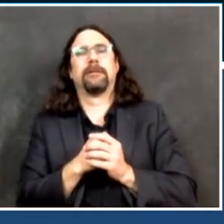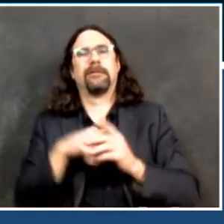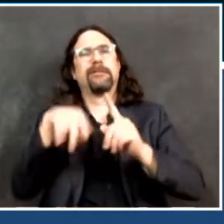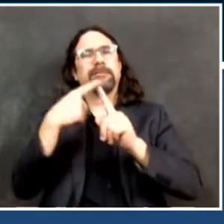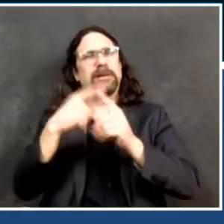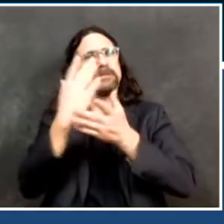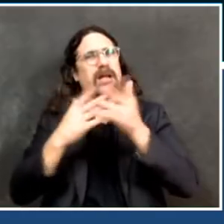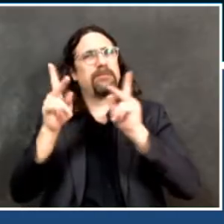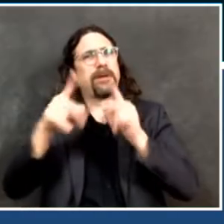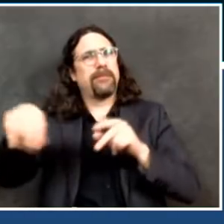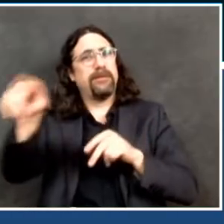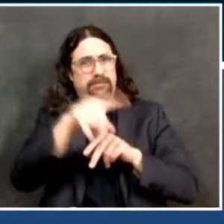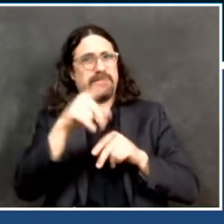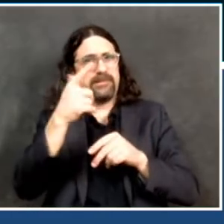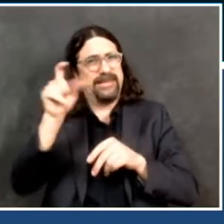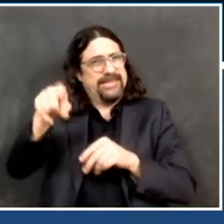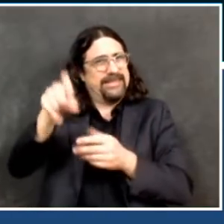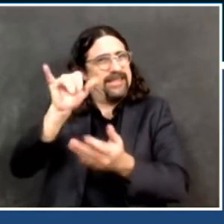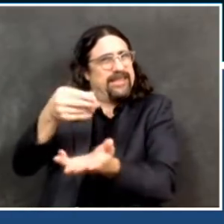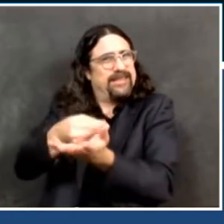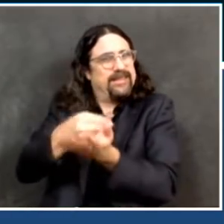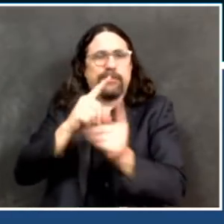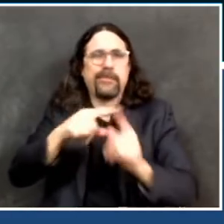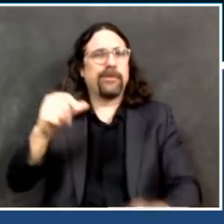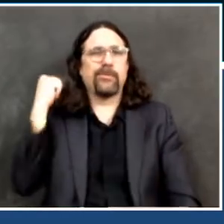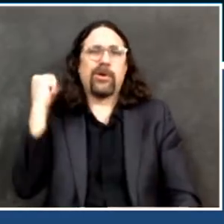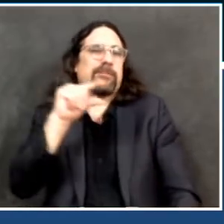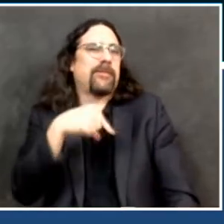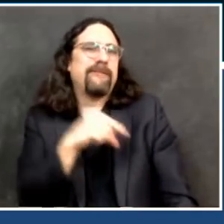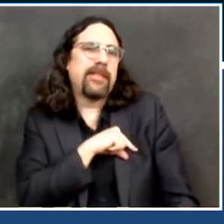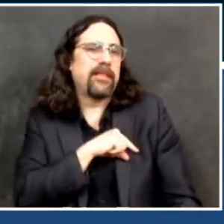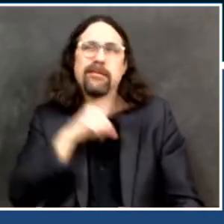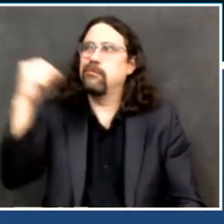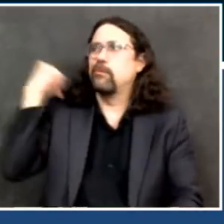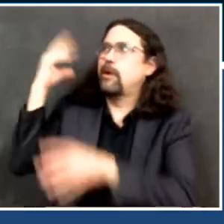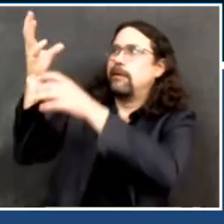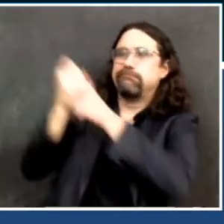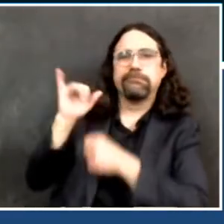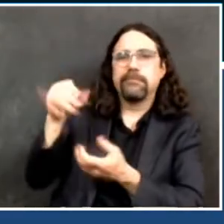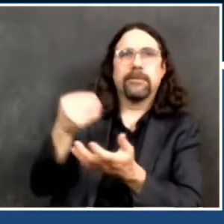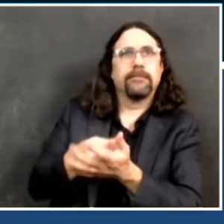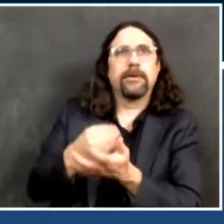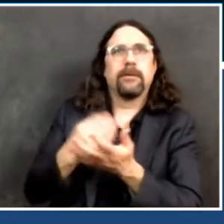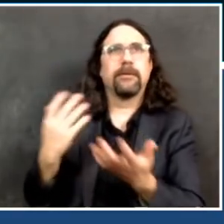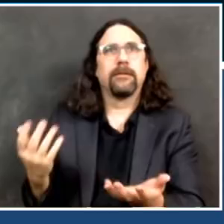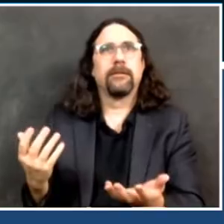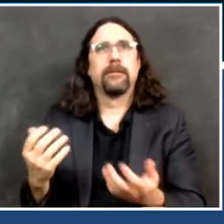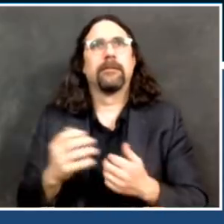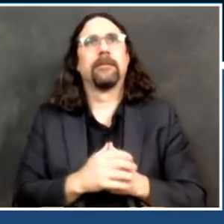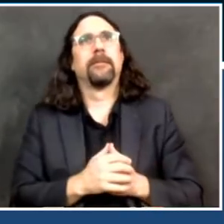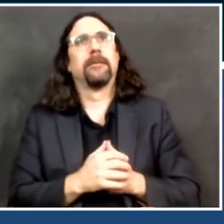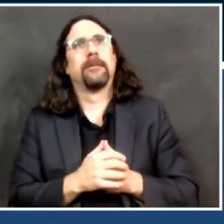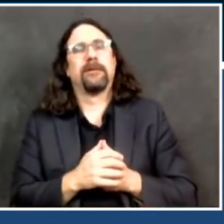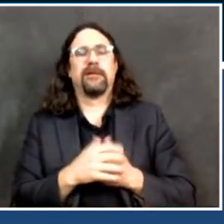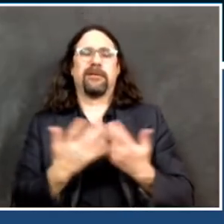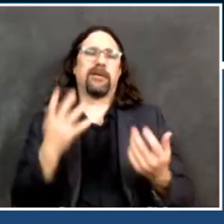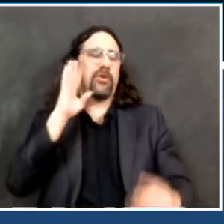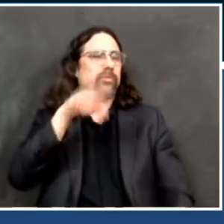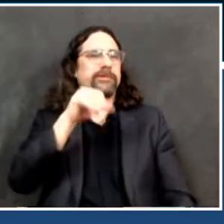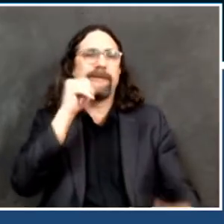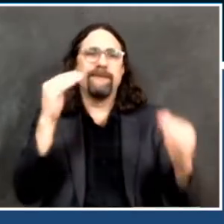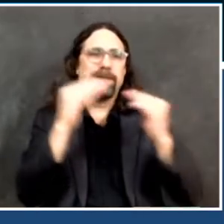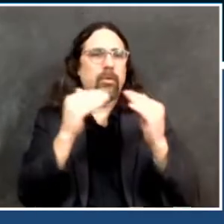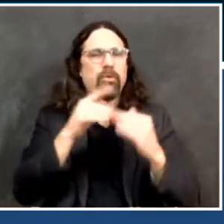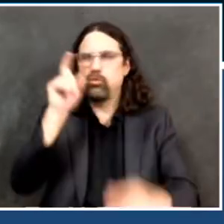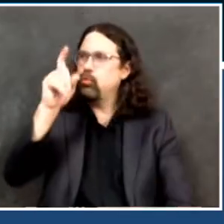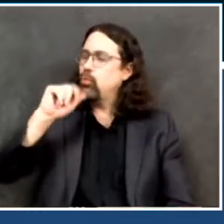city who will never get that kind of support. And I would say it's not fair, but it's the reality. So we